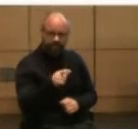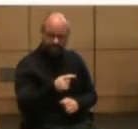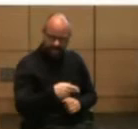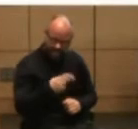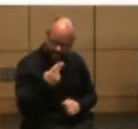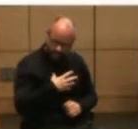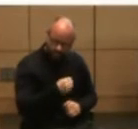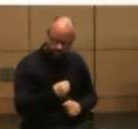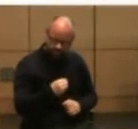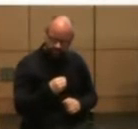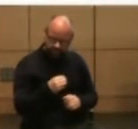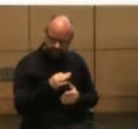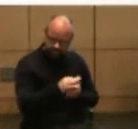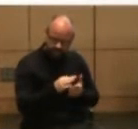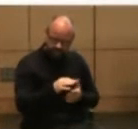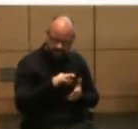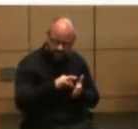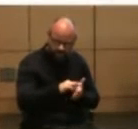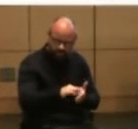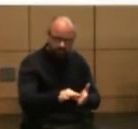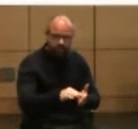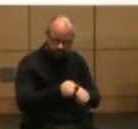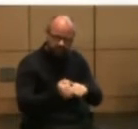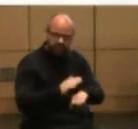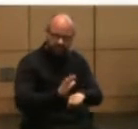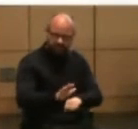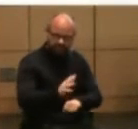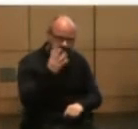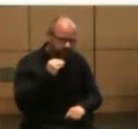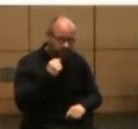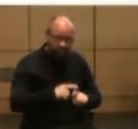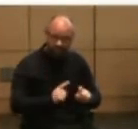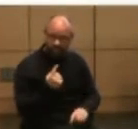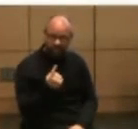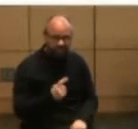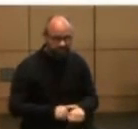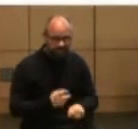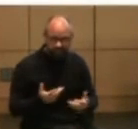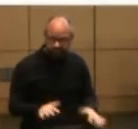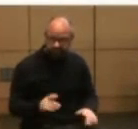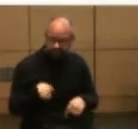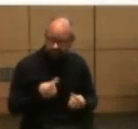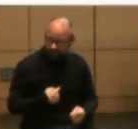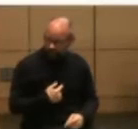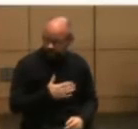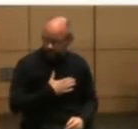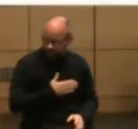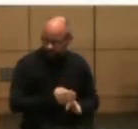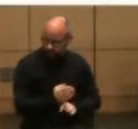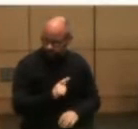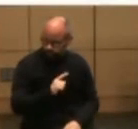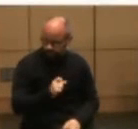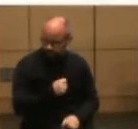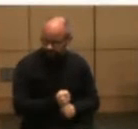but that's the only time since I was a resident, so it's more than 20 years now.